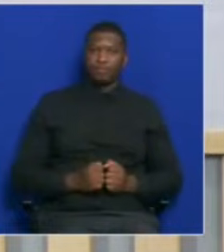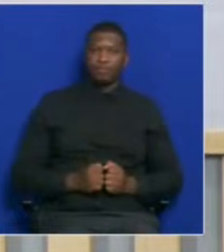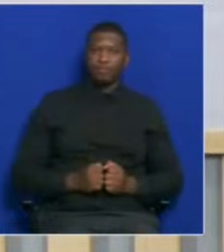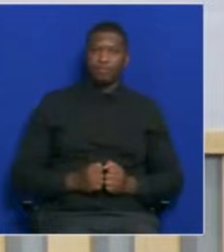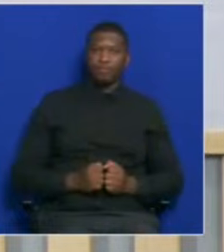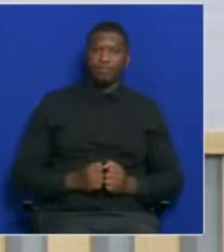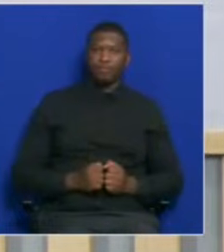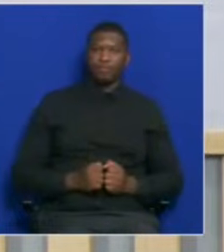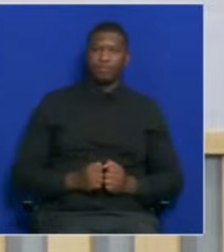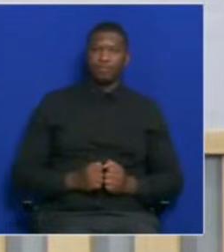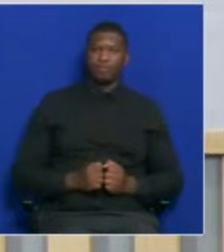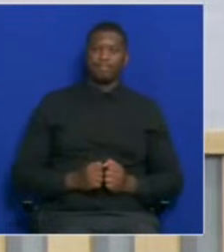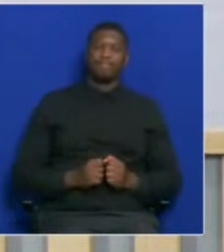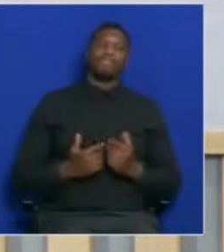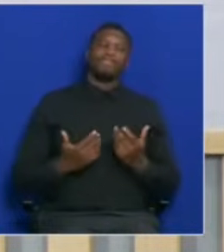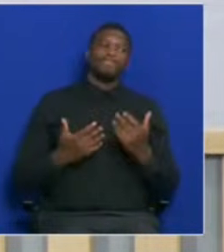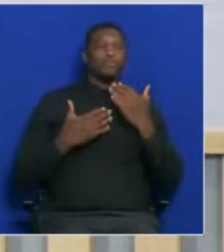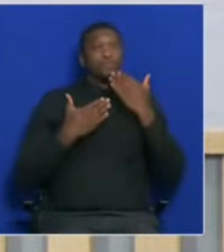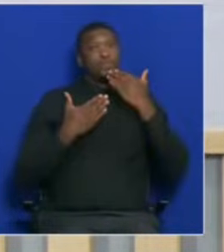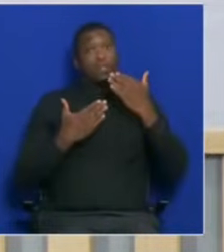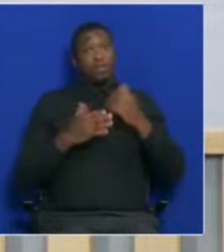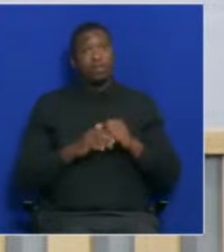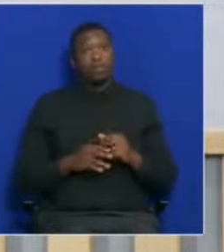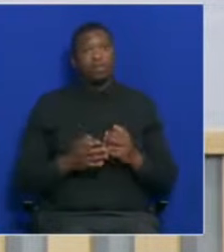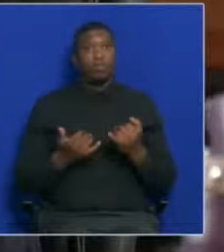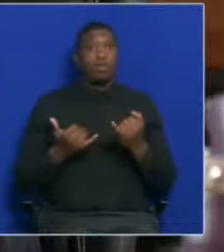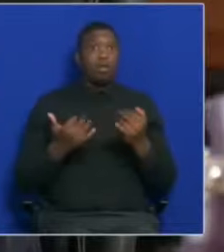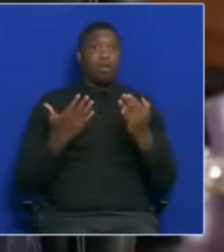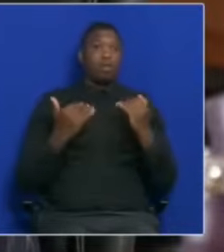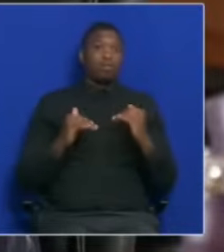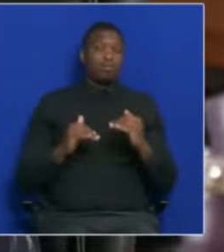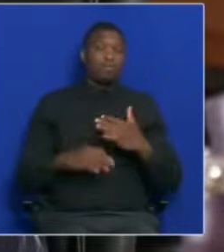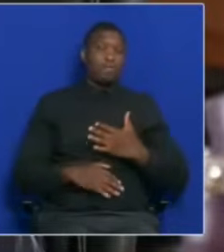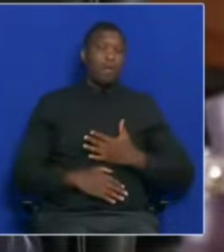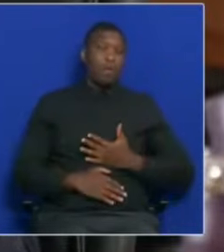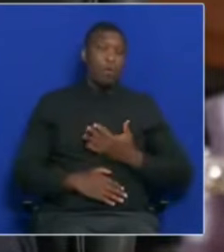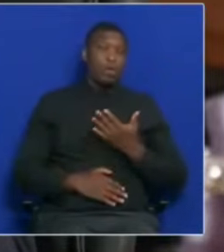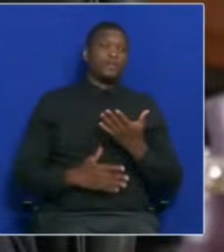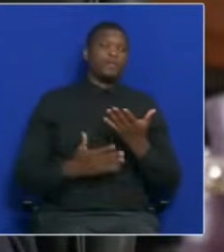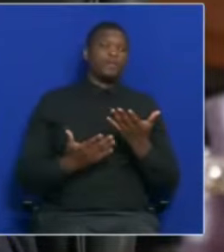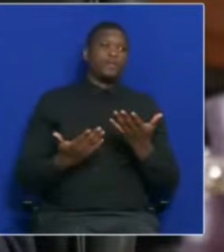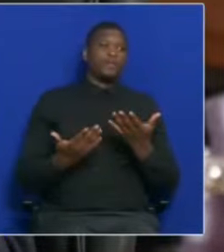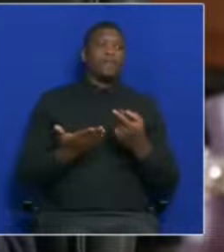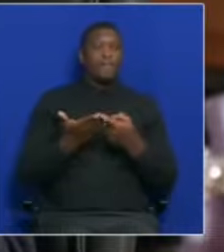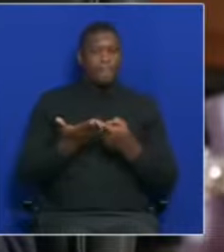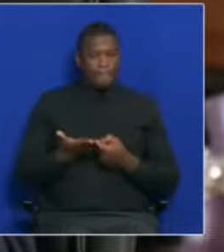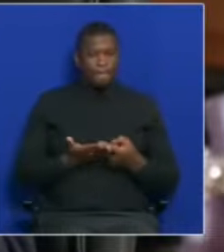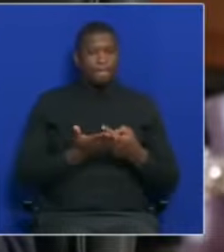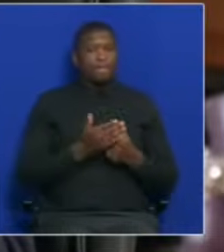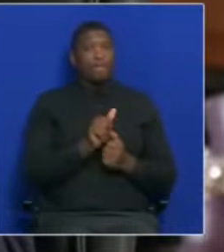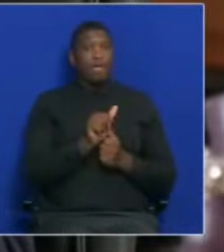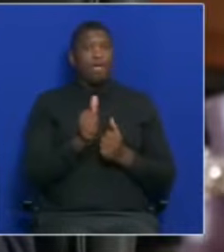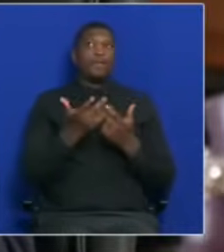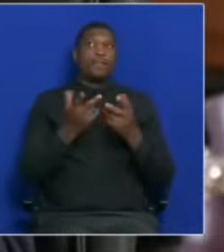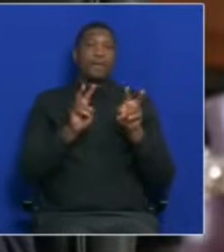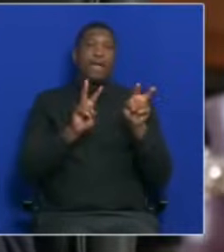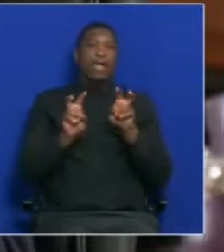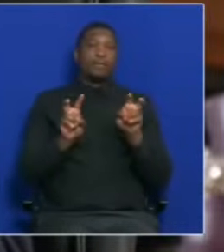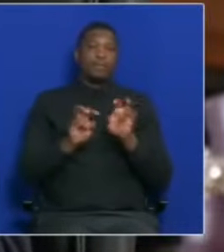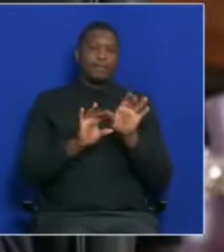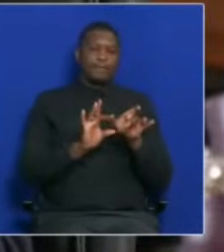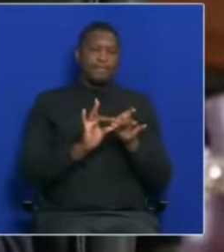Thank you. Now, I want to just deal with another aspect related to